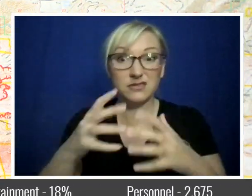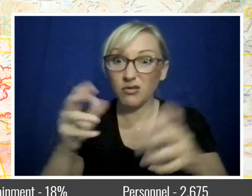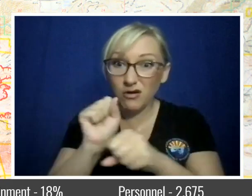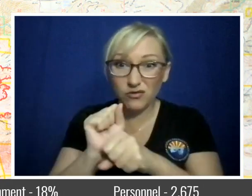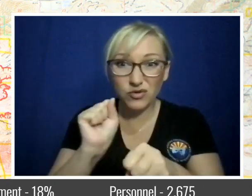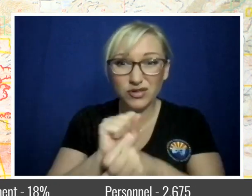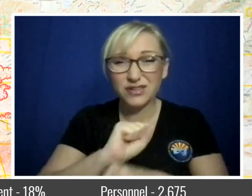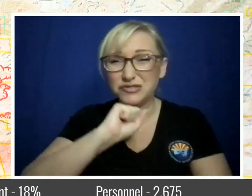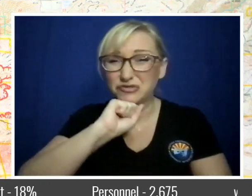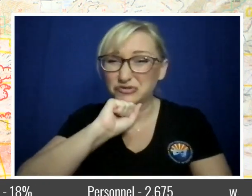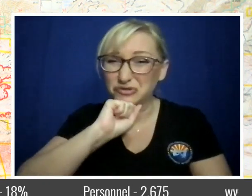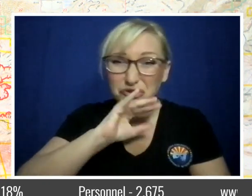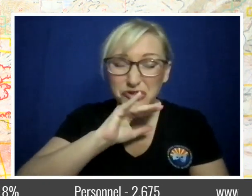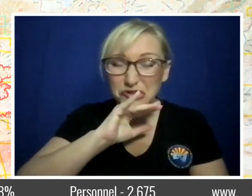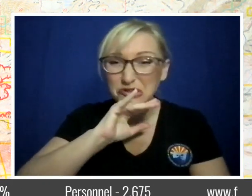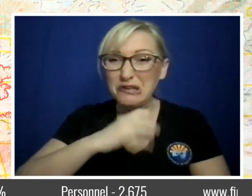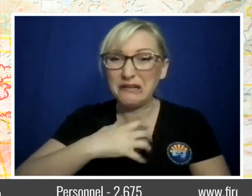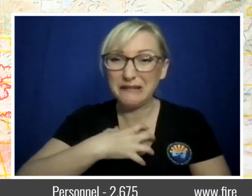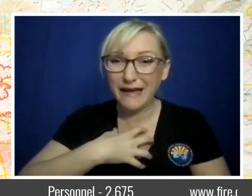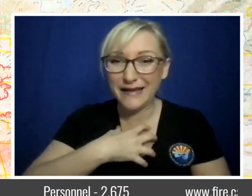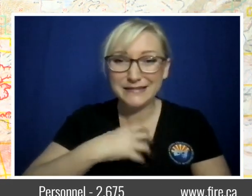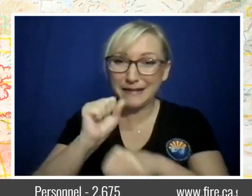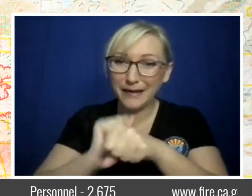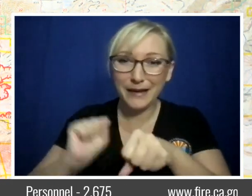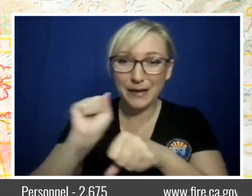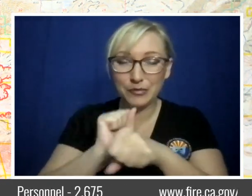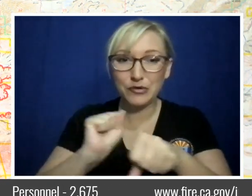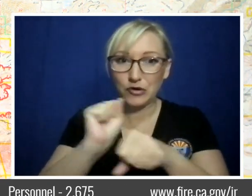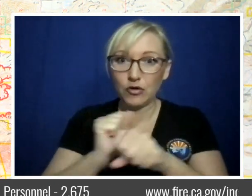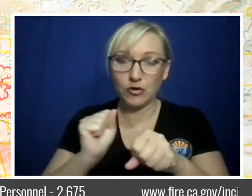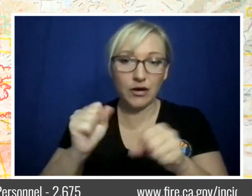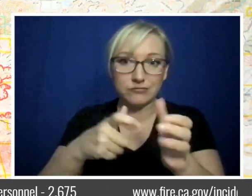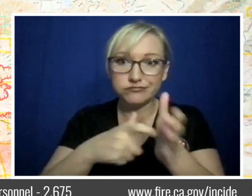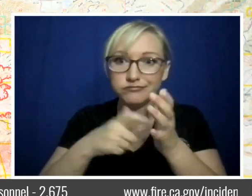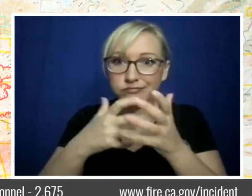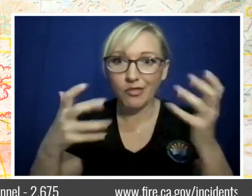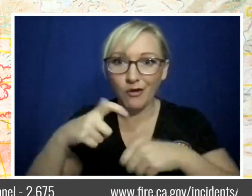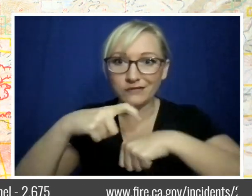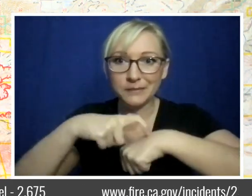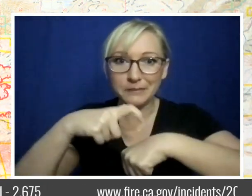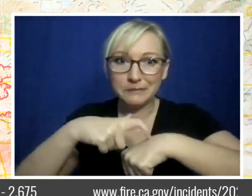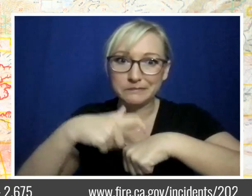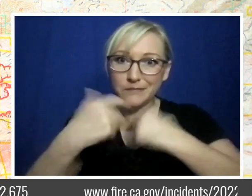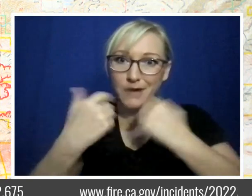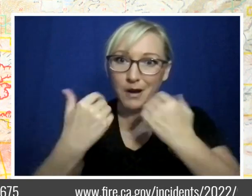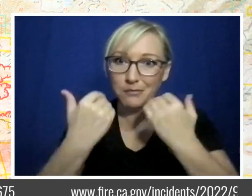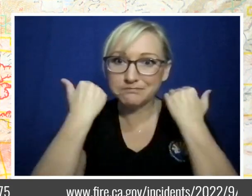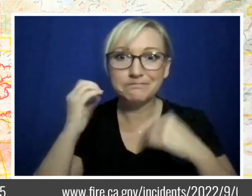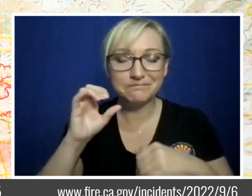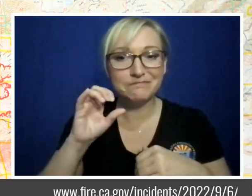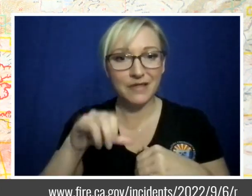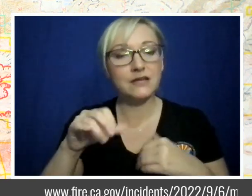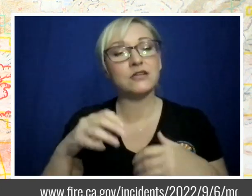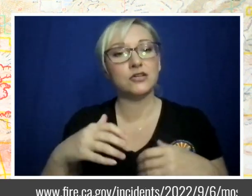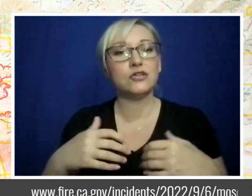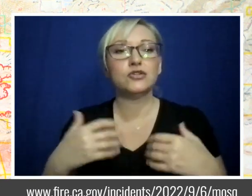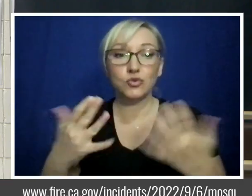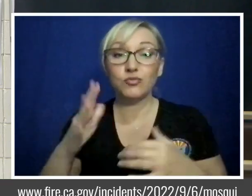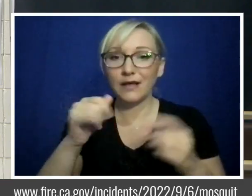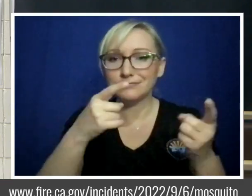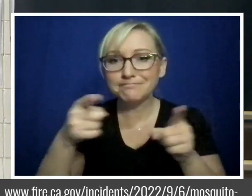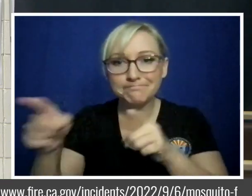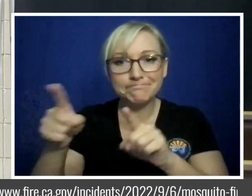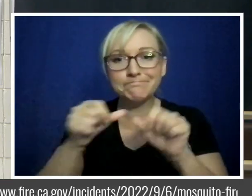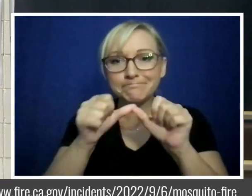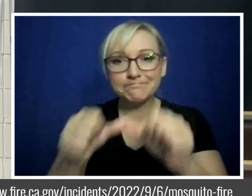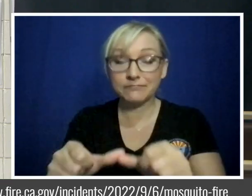and it's very, very time consuming. So that is what's going on out there right now, and we expect that is going to have to continue for